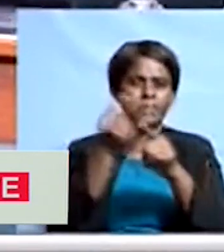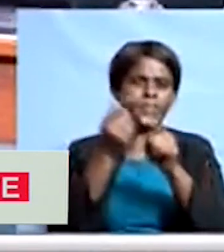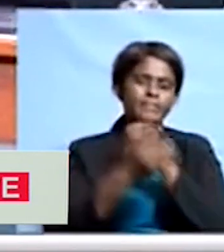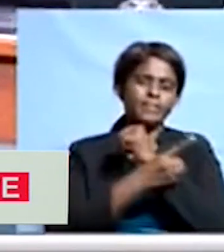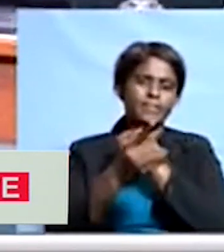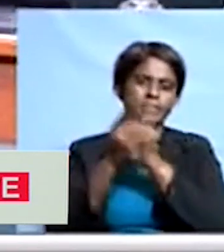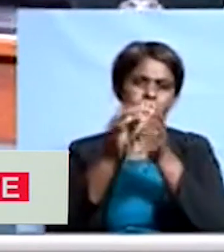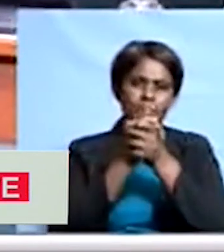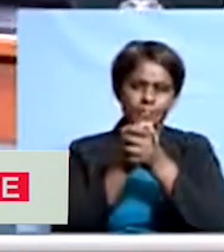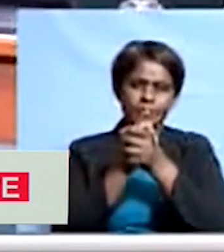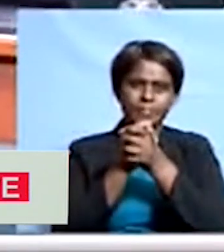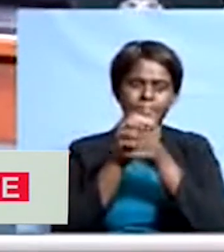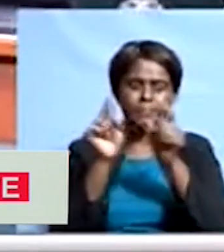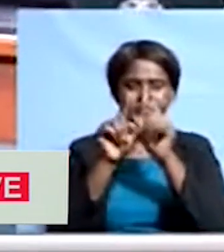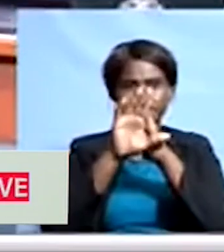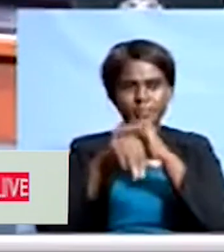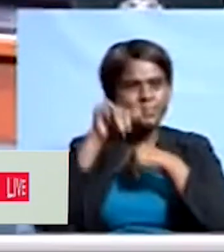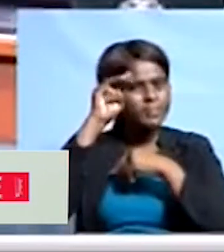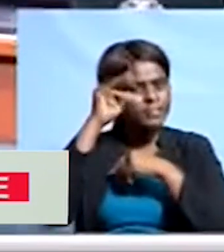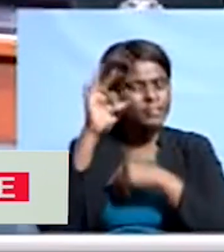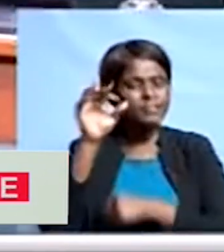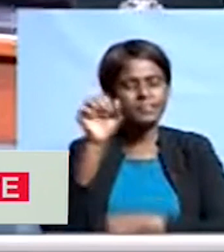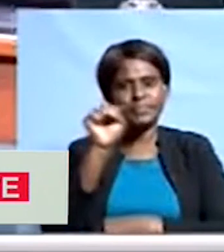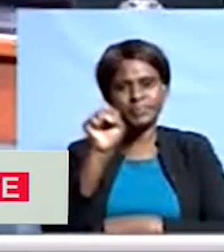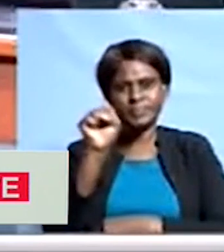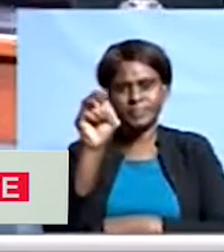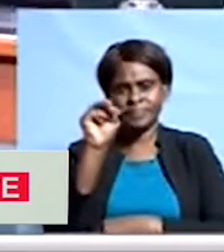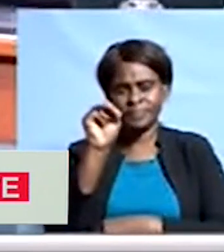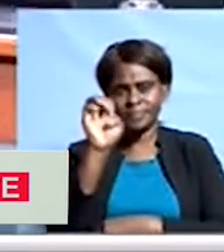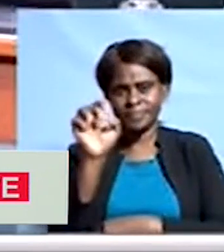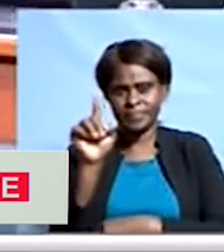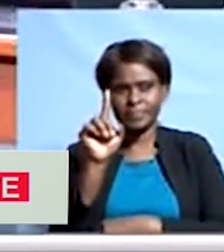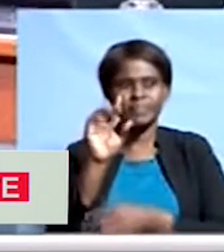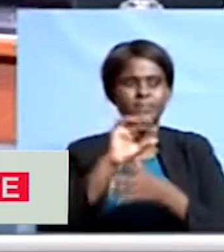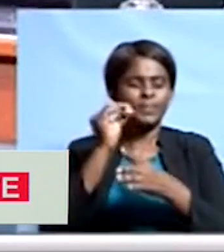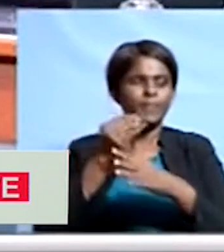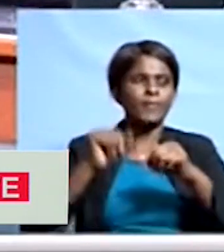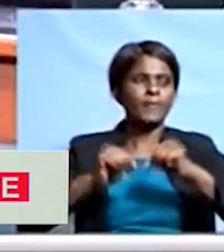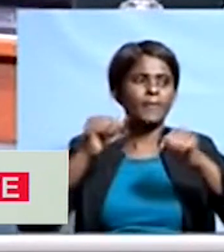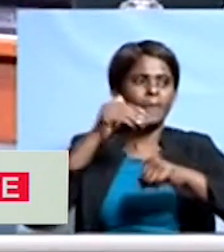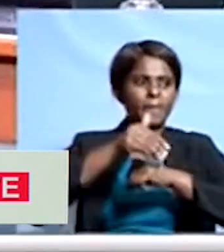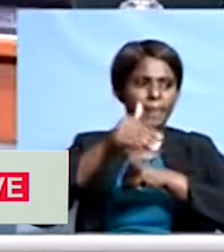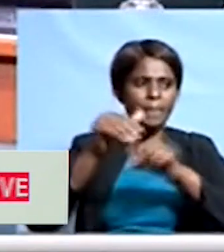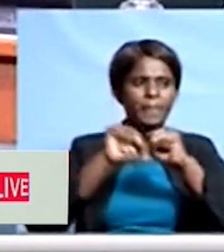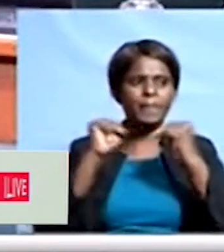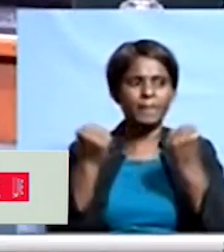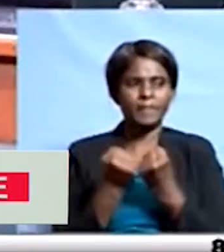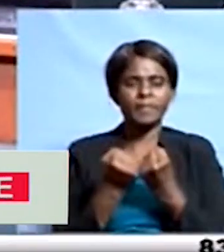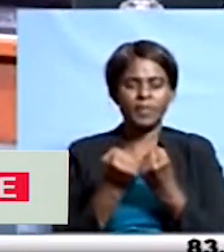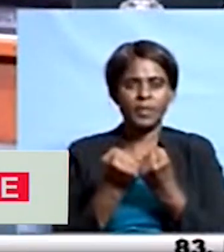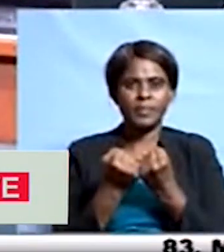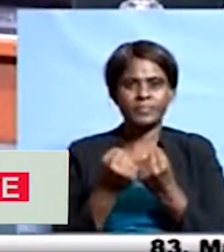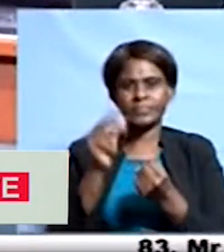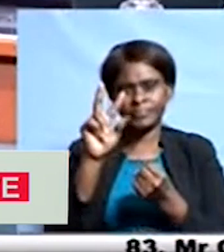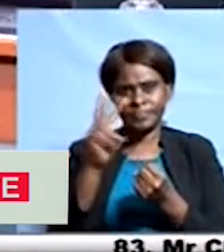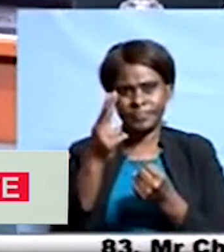Department of Cooperatives under the Ministry of Small and Medium Scale Development or Registrar of Societies.